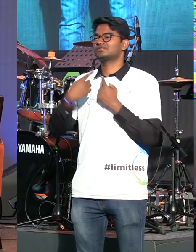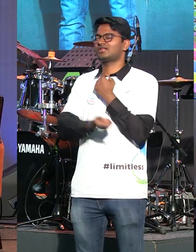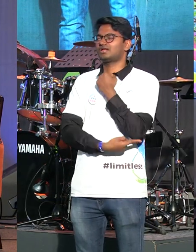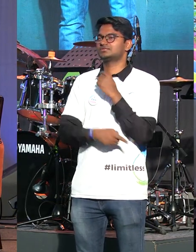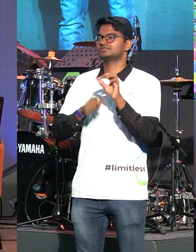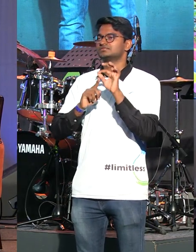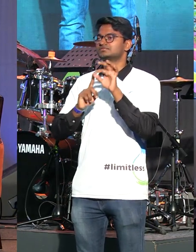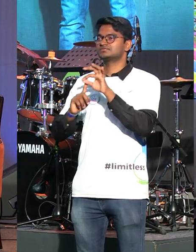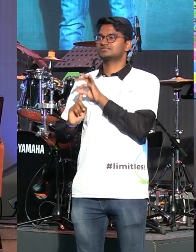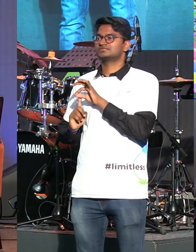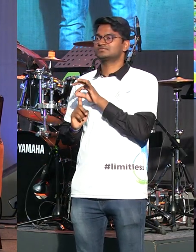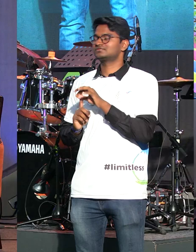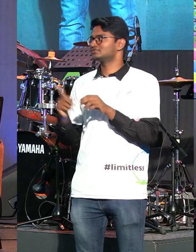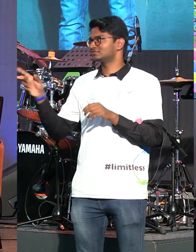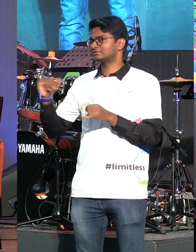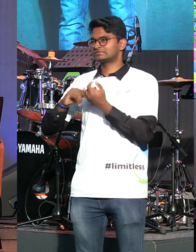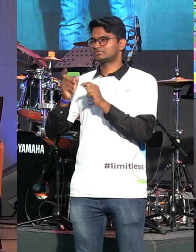there. Sunil, don't kill me for that, but.